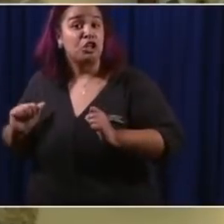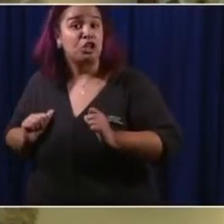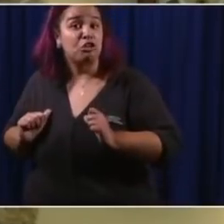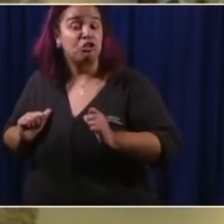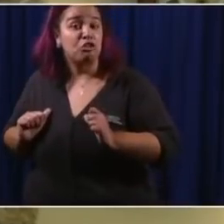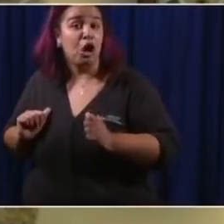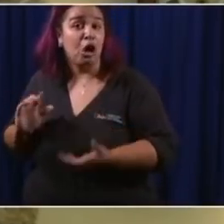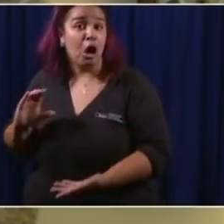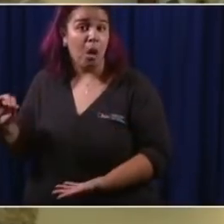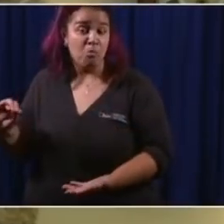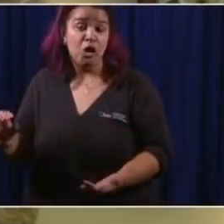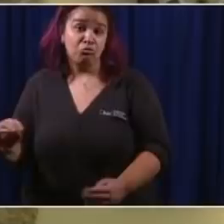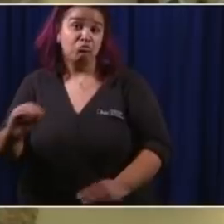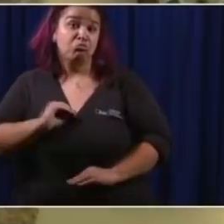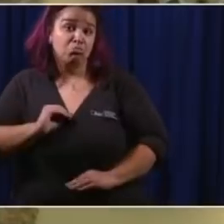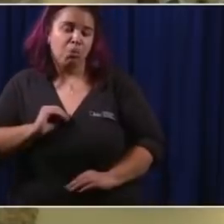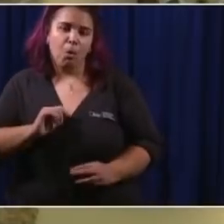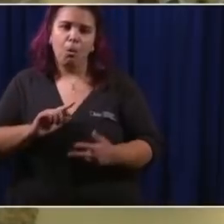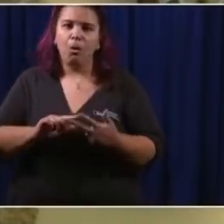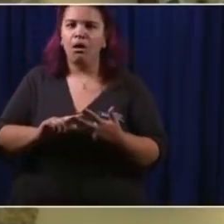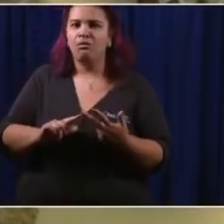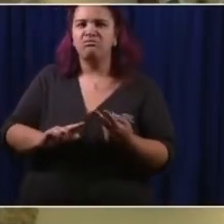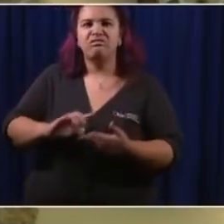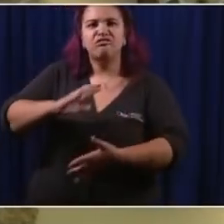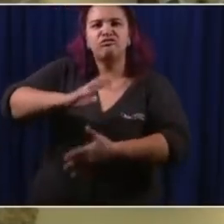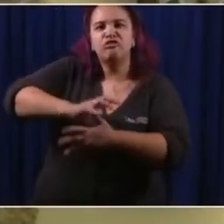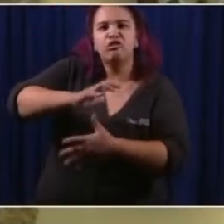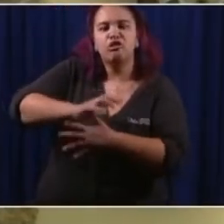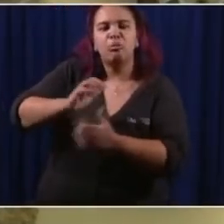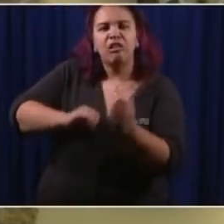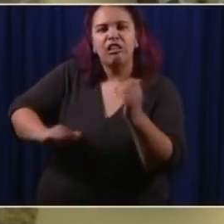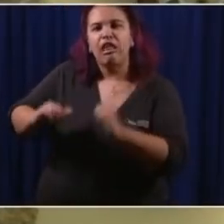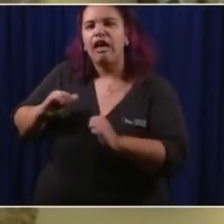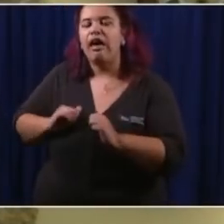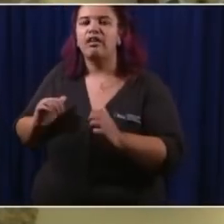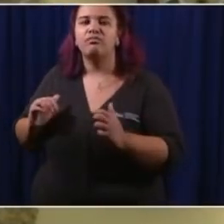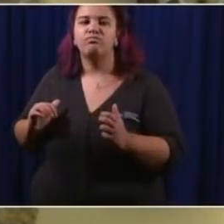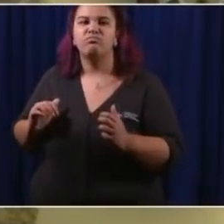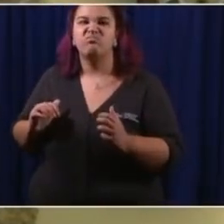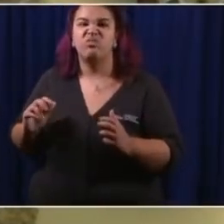Or the senior play or theater.